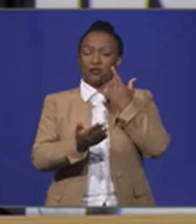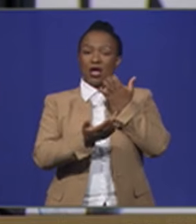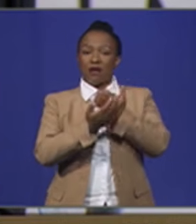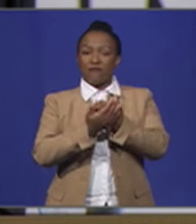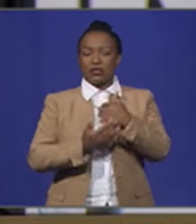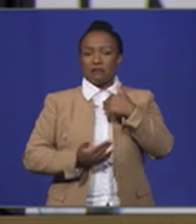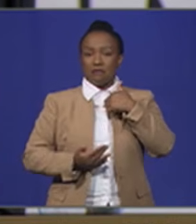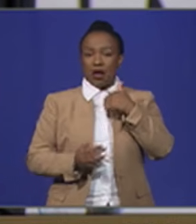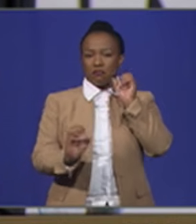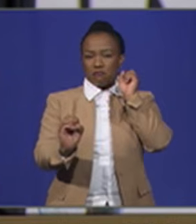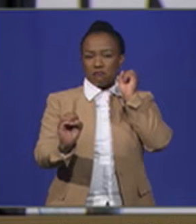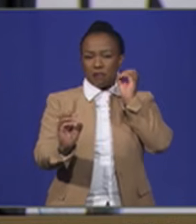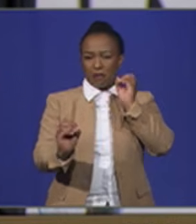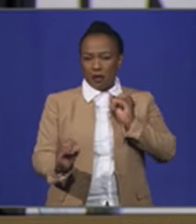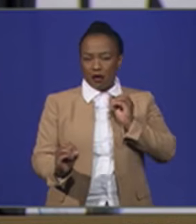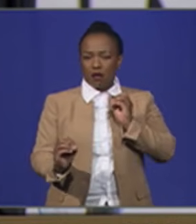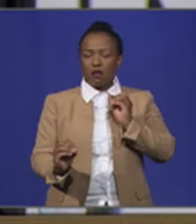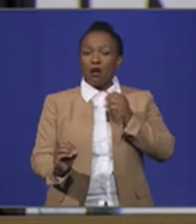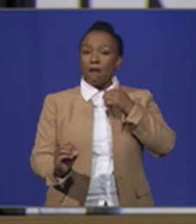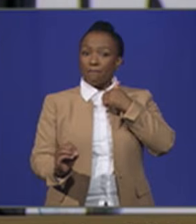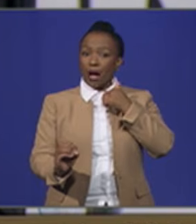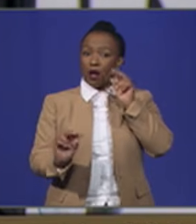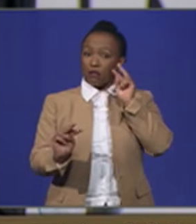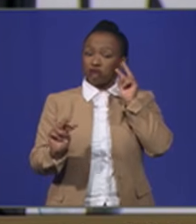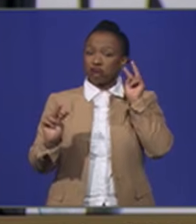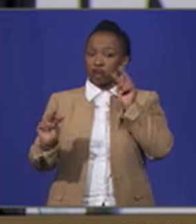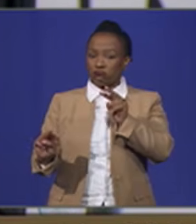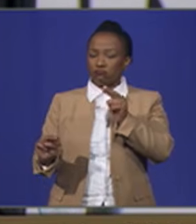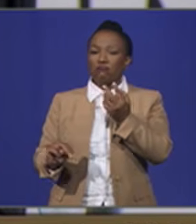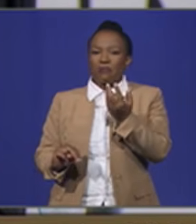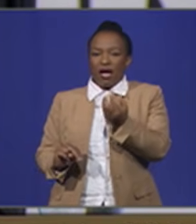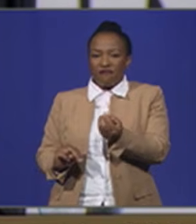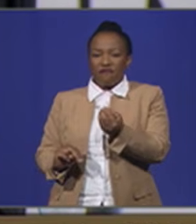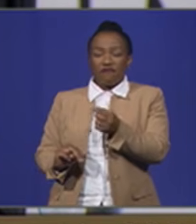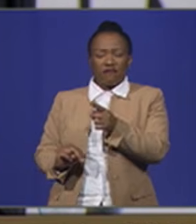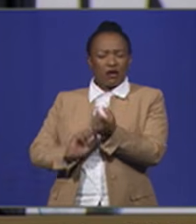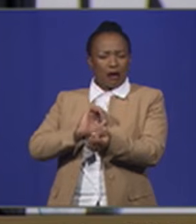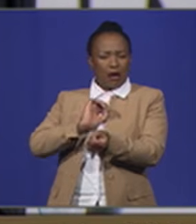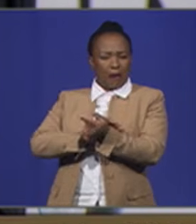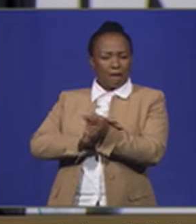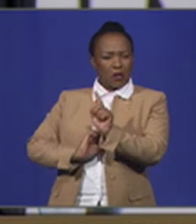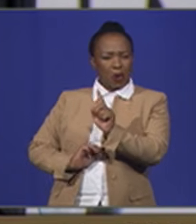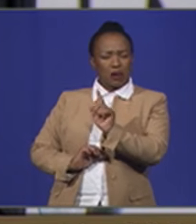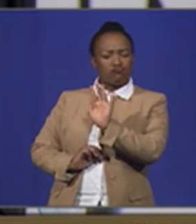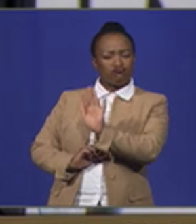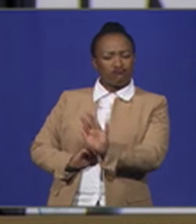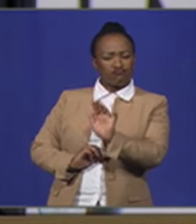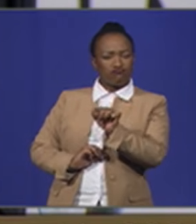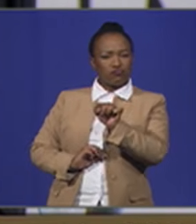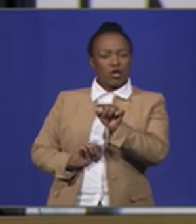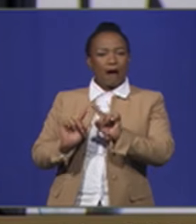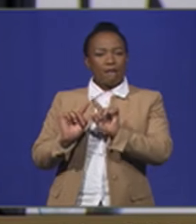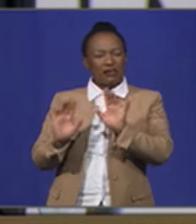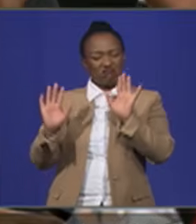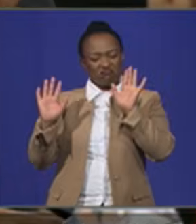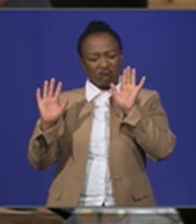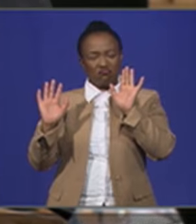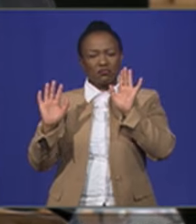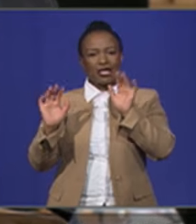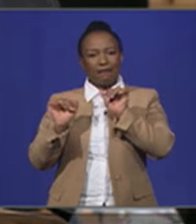that I have my own strong views about what transpired here, but it need to be deduced to facts